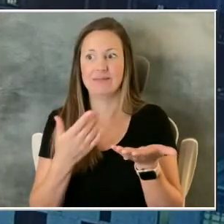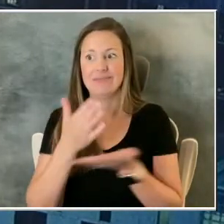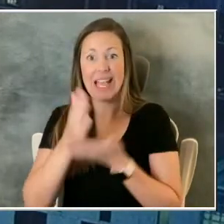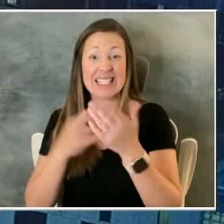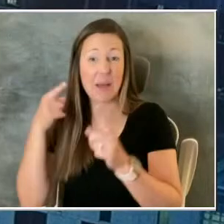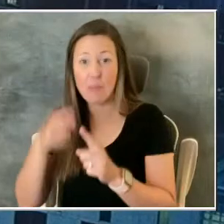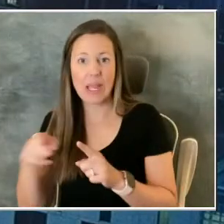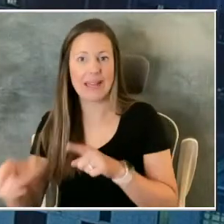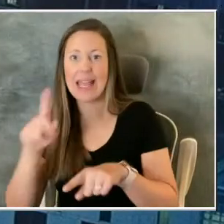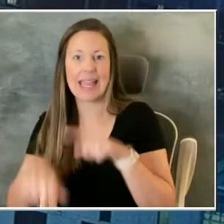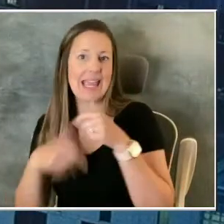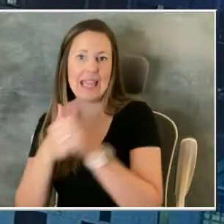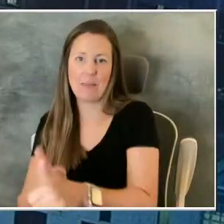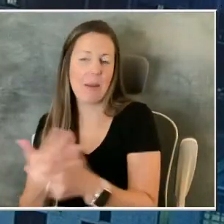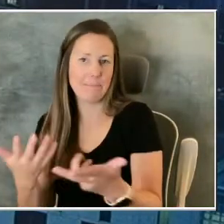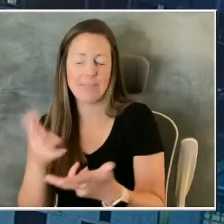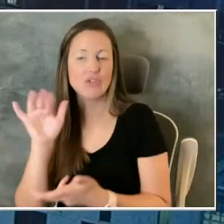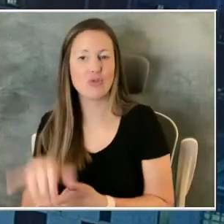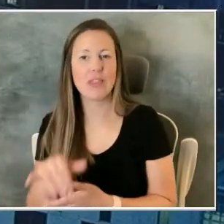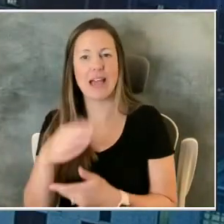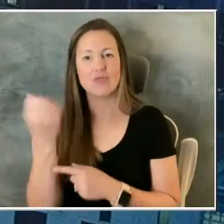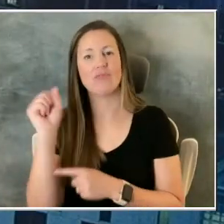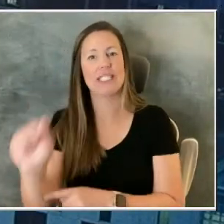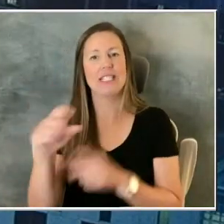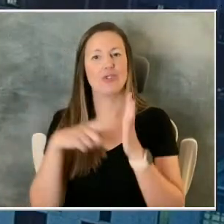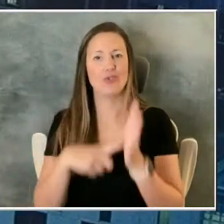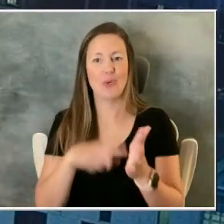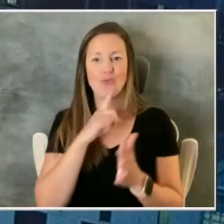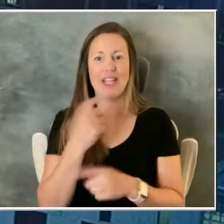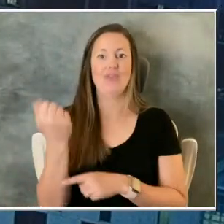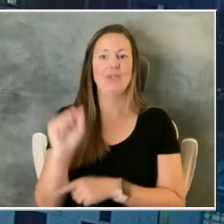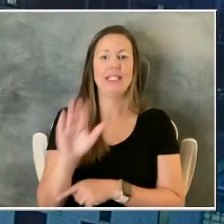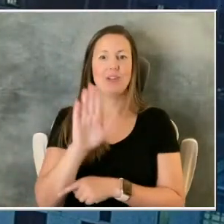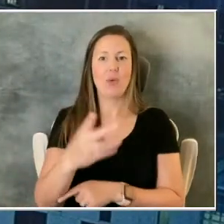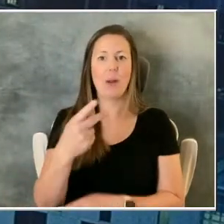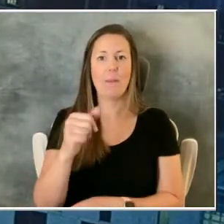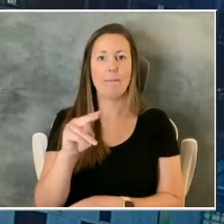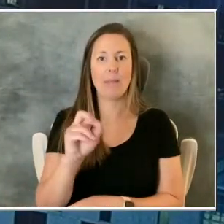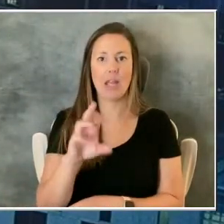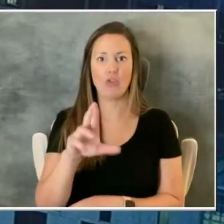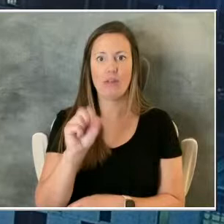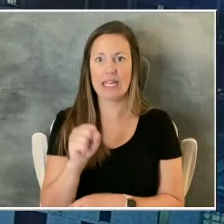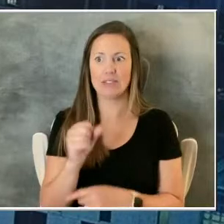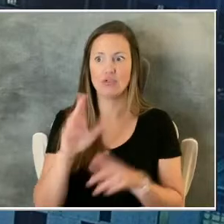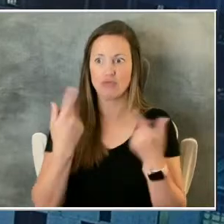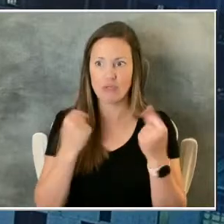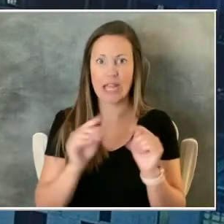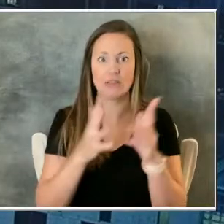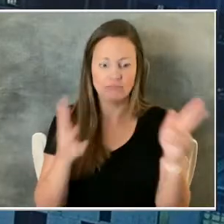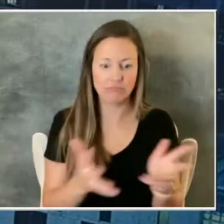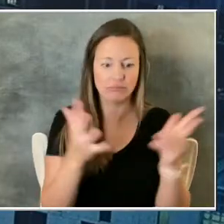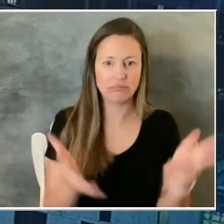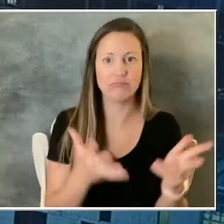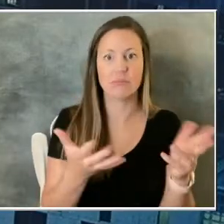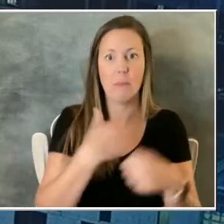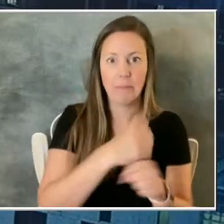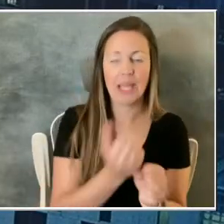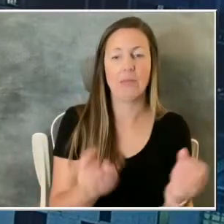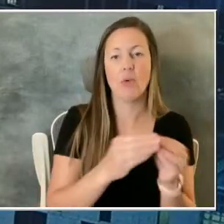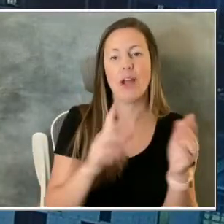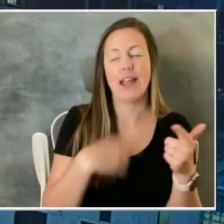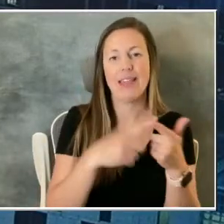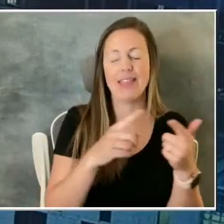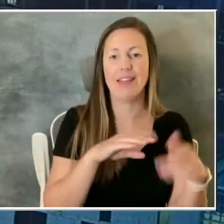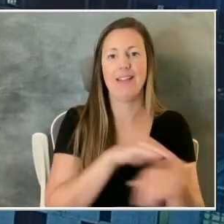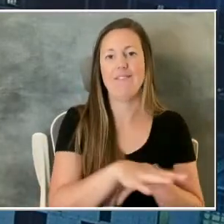resistance, the resistance to your pancreas giving you insulin to lower your blood sugars, and that results in high blood sugars that then have all those